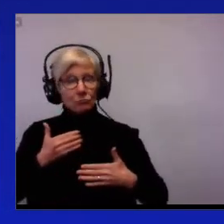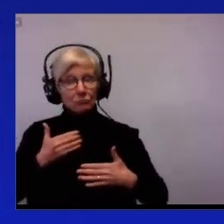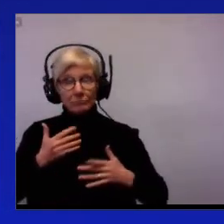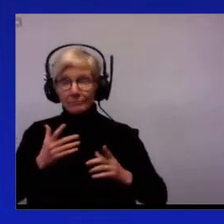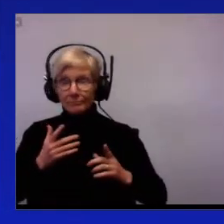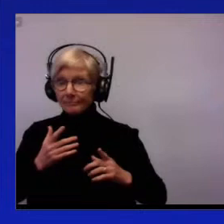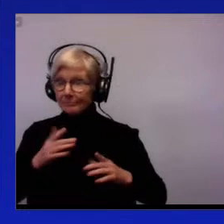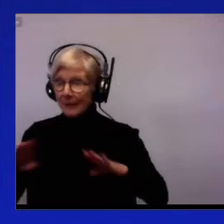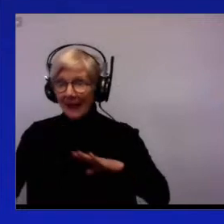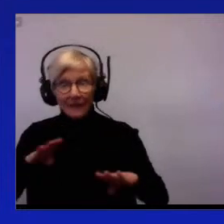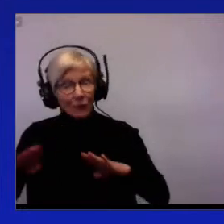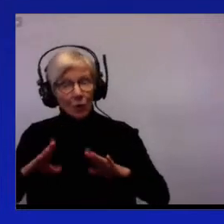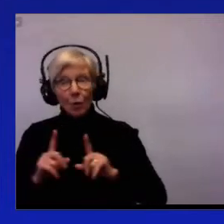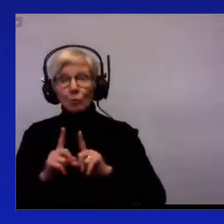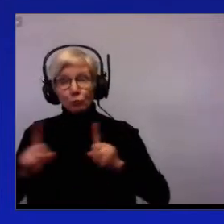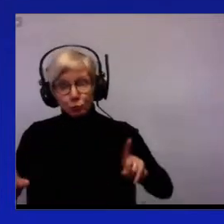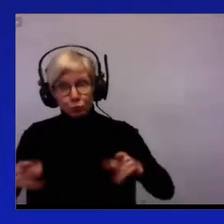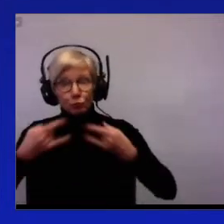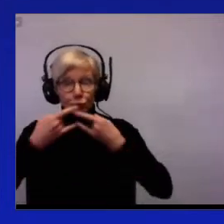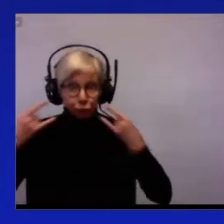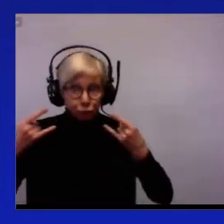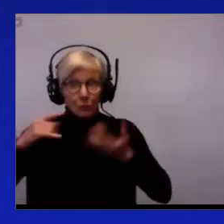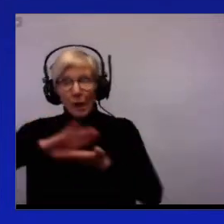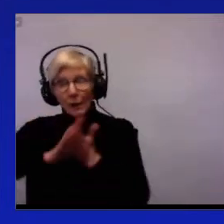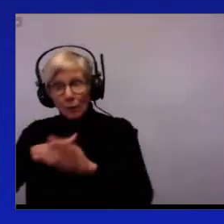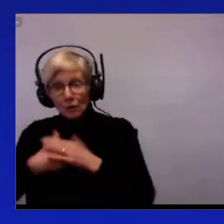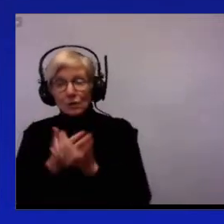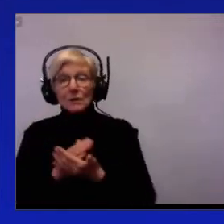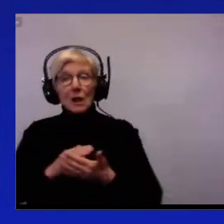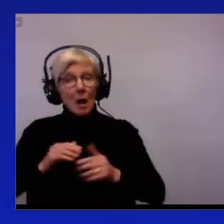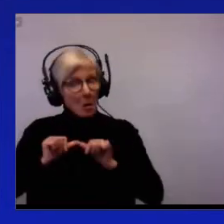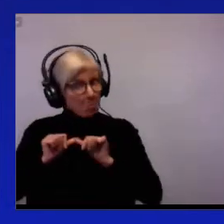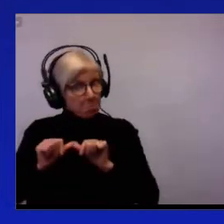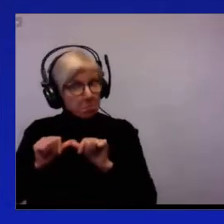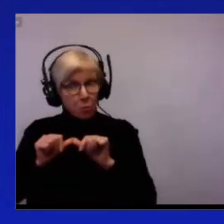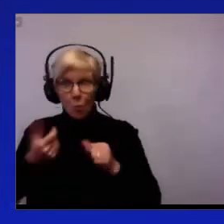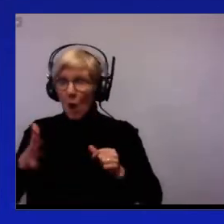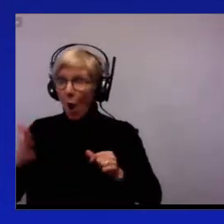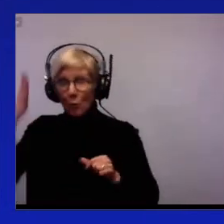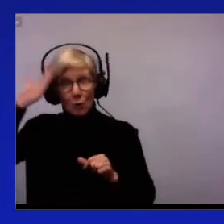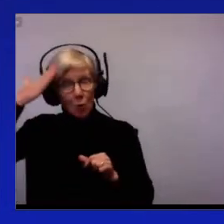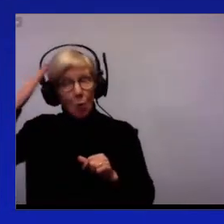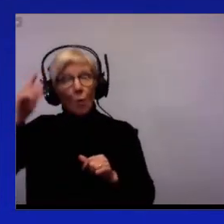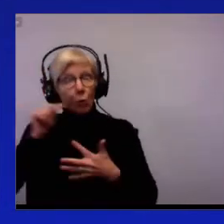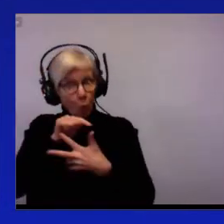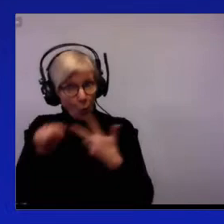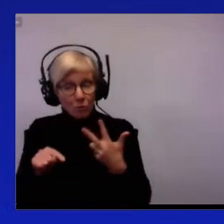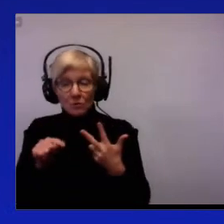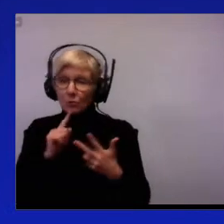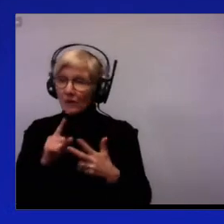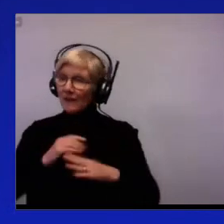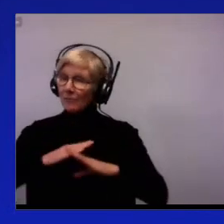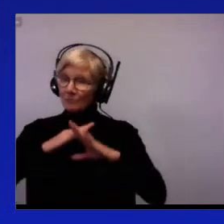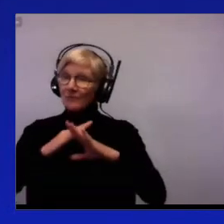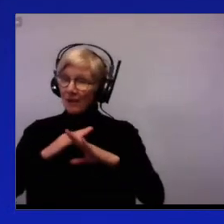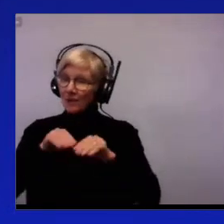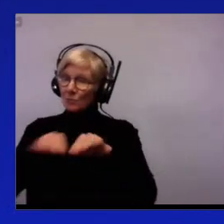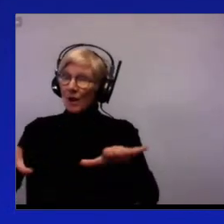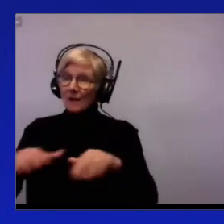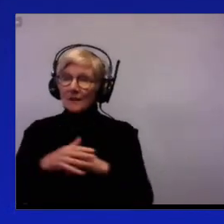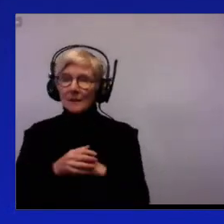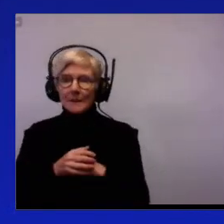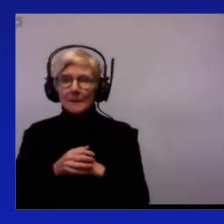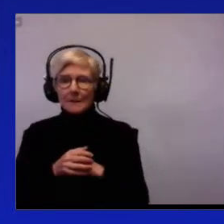keep COVID levels under control through to the summer and beyond. Yeah, and I would add,